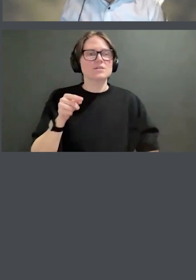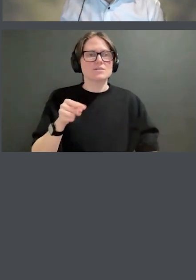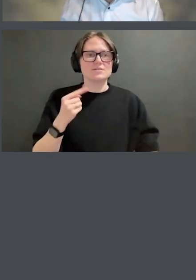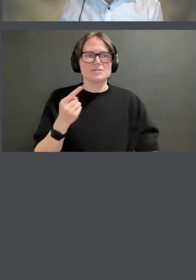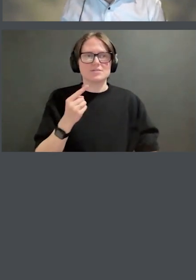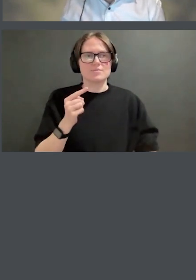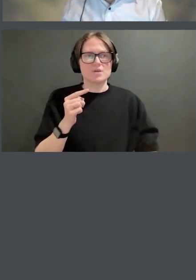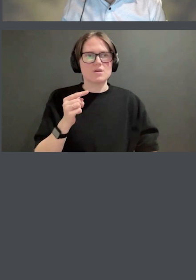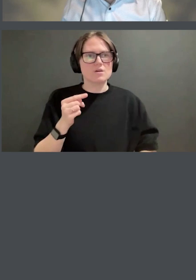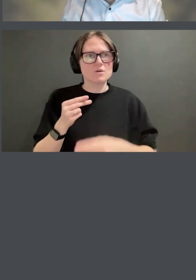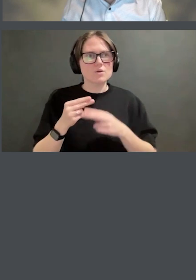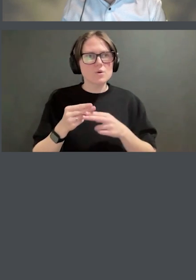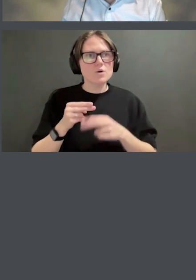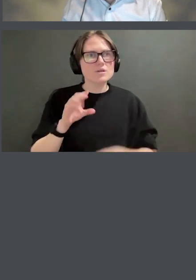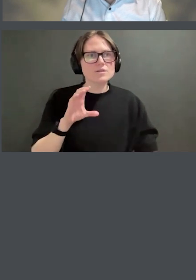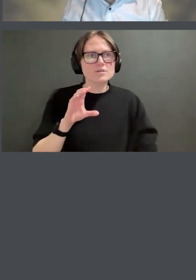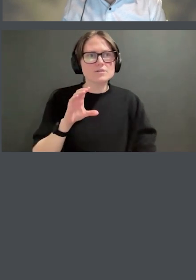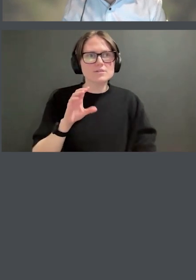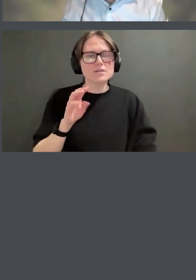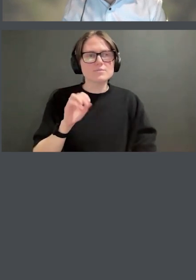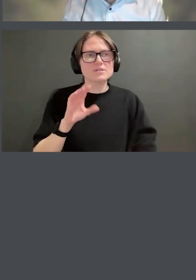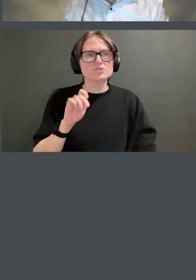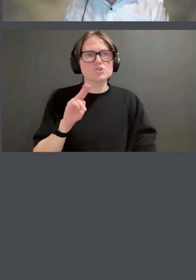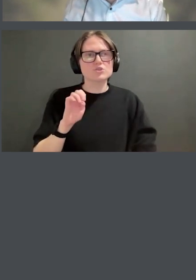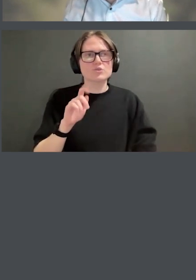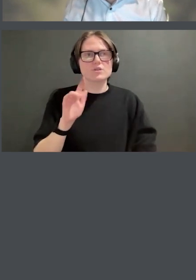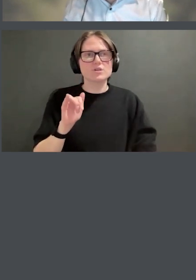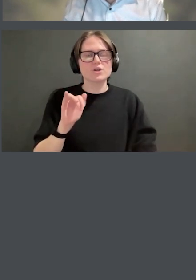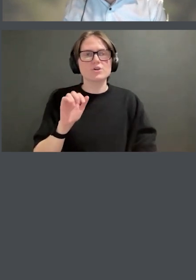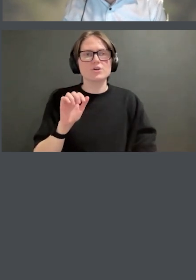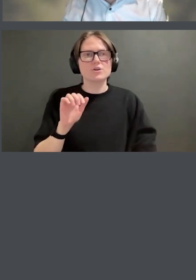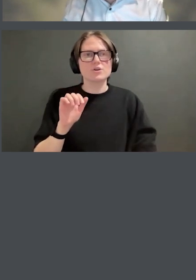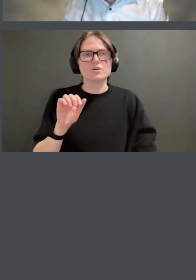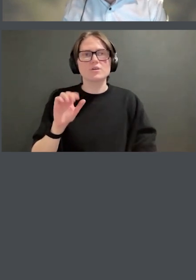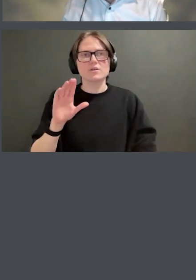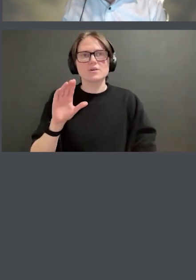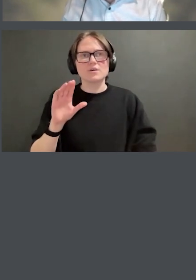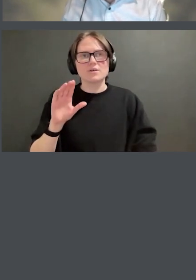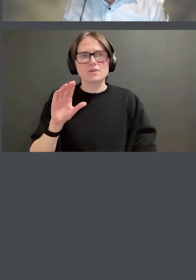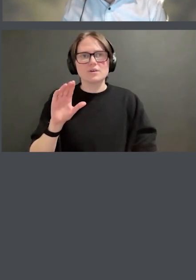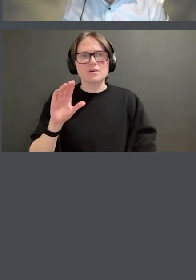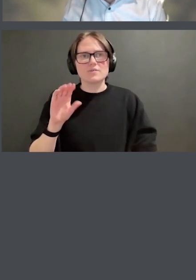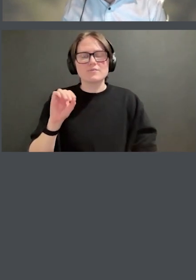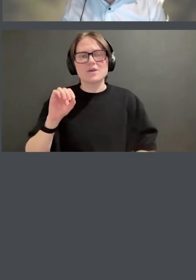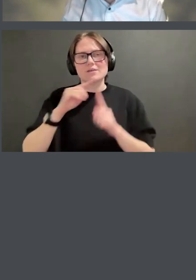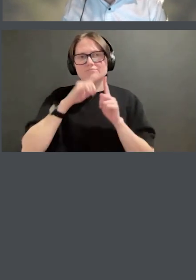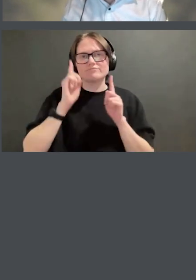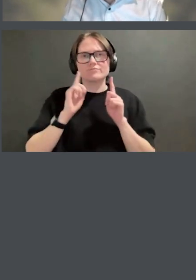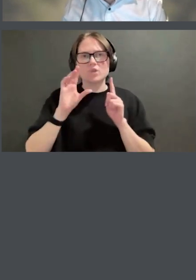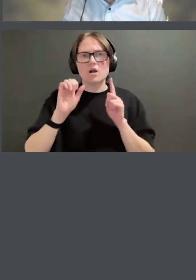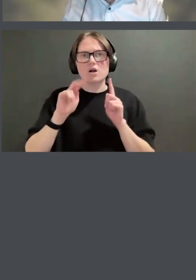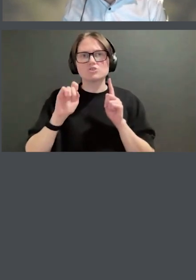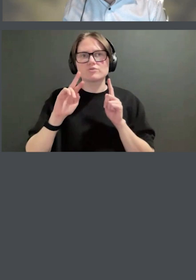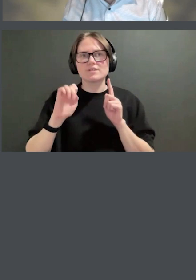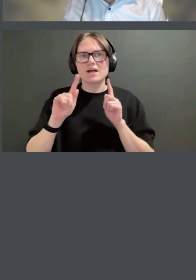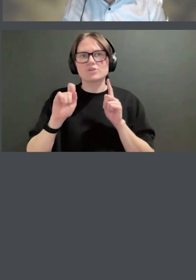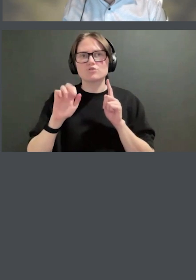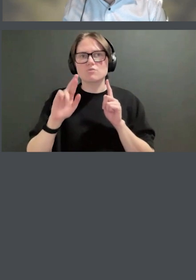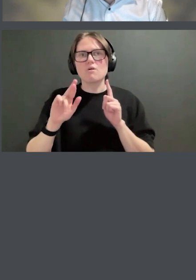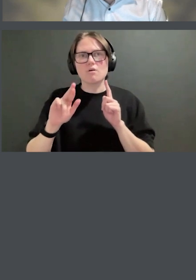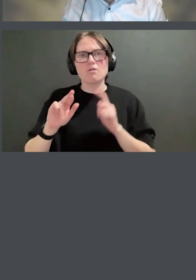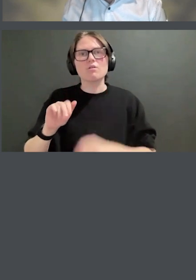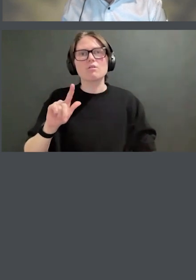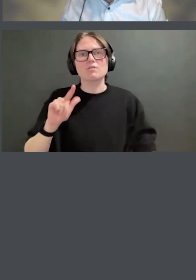ear of a patient with semicircular canal dehiscence in the contralateral ear. So this is the semicircular canal. There's bone